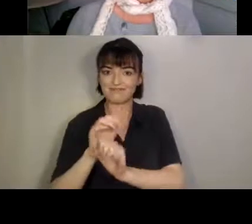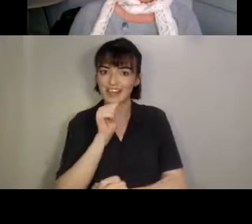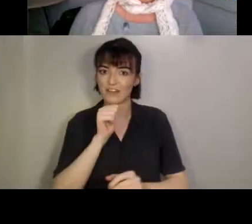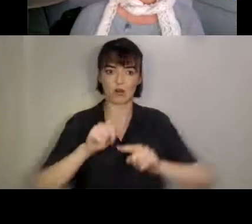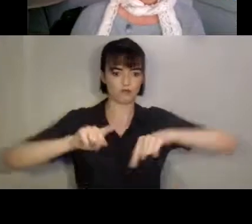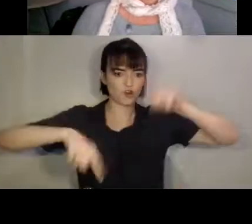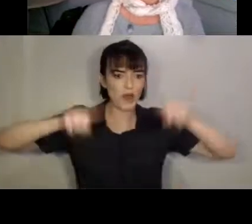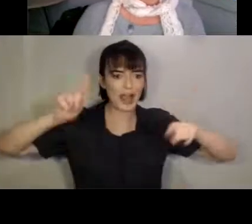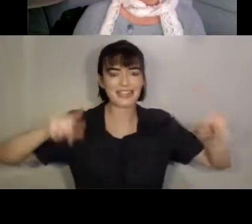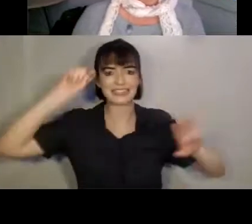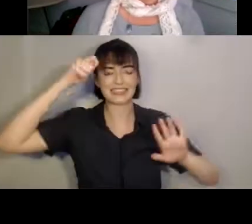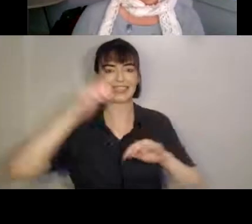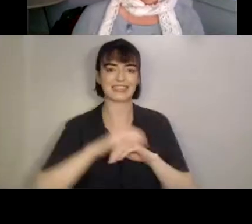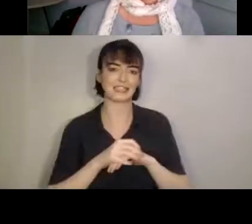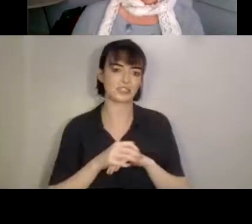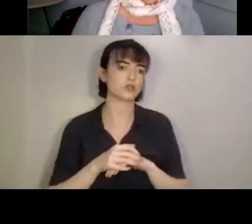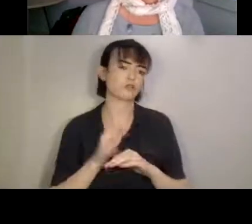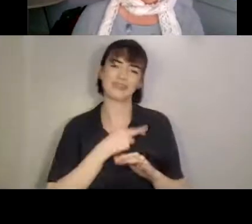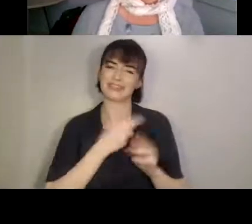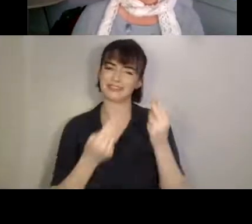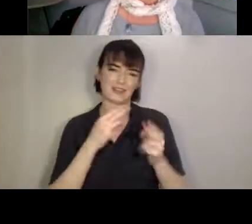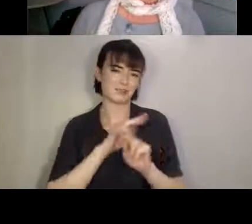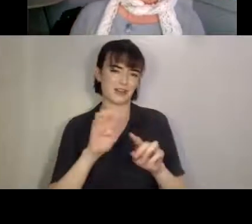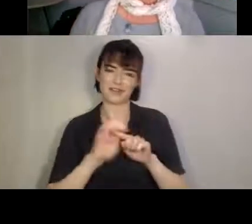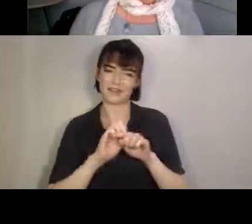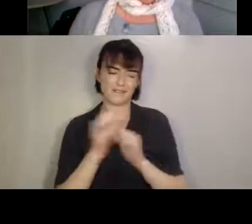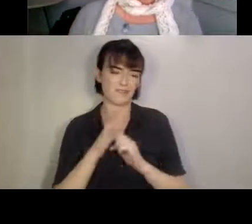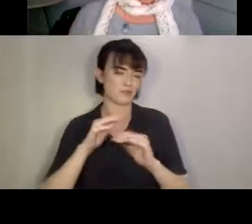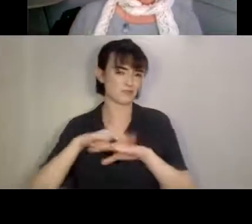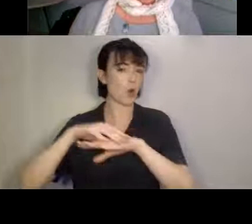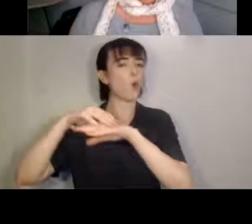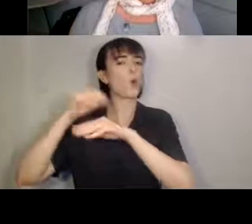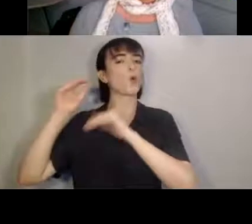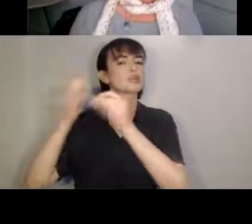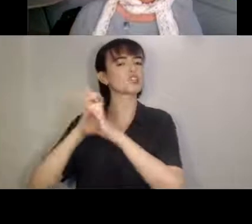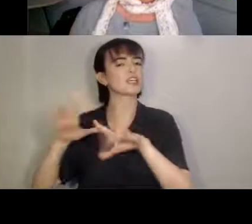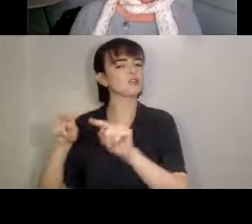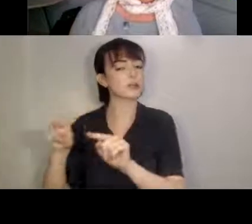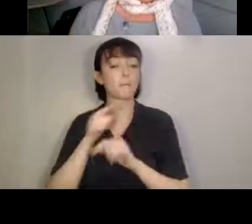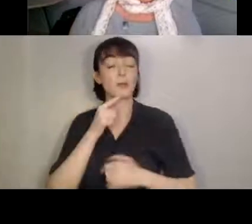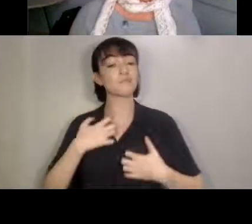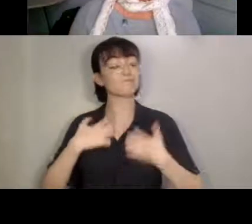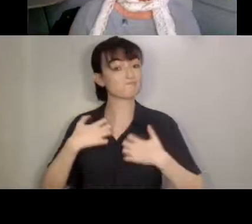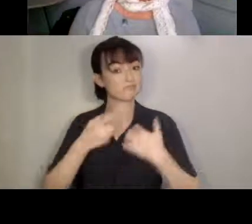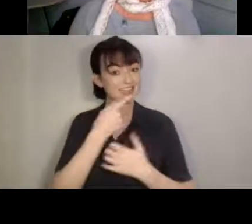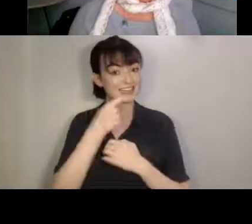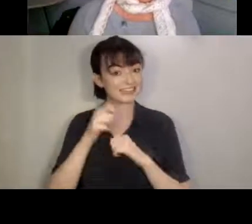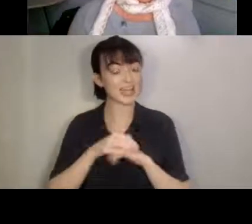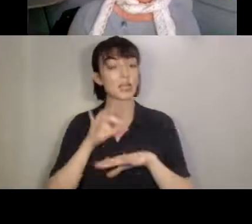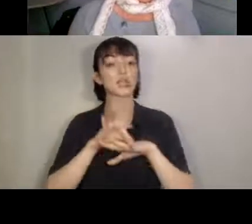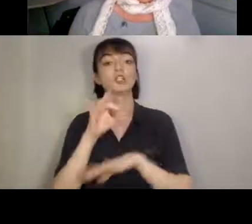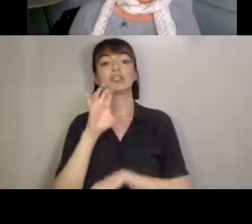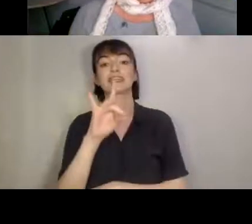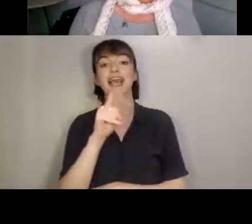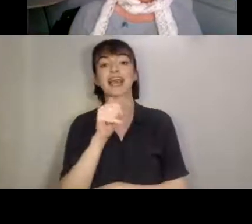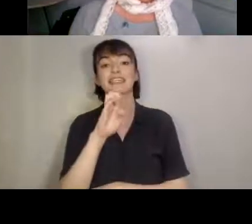And I say there's a real shortfall in terms of assessments for older children. But I'm very excited to say that Dr. Kate Rowley at